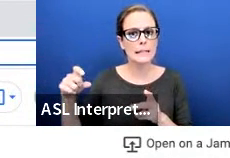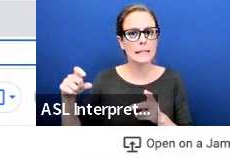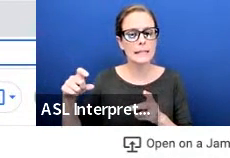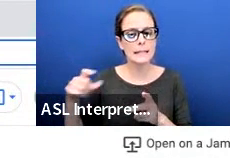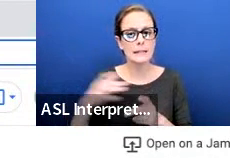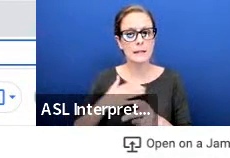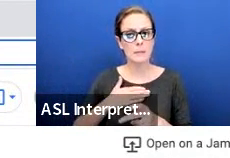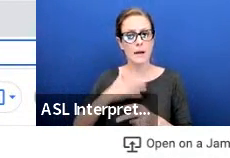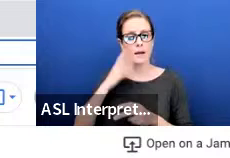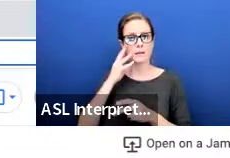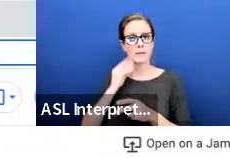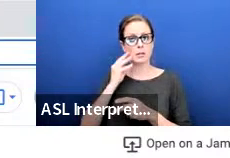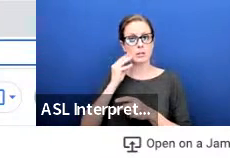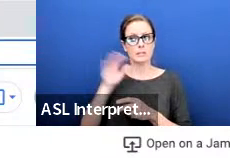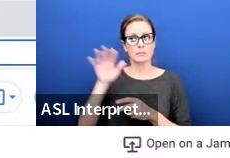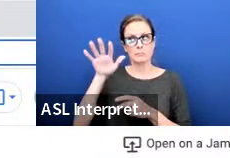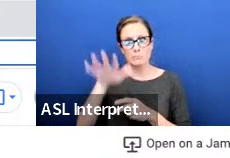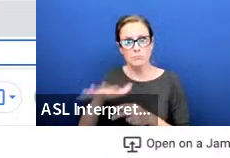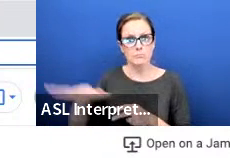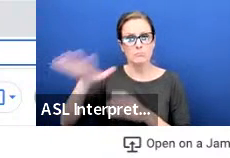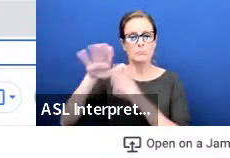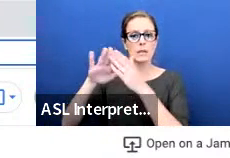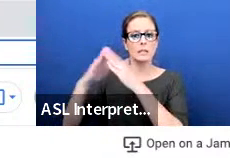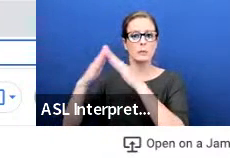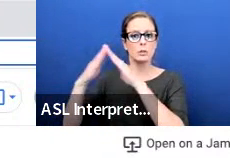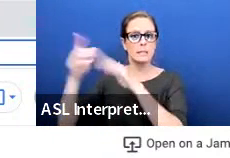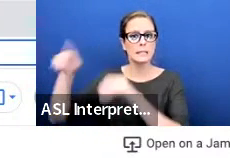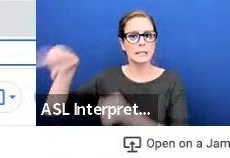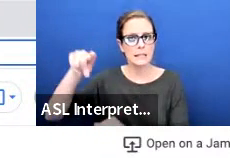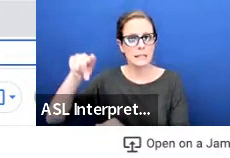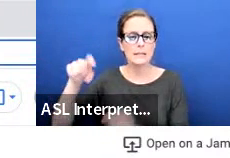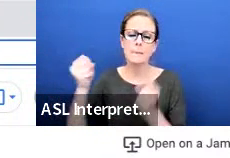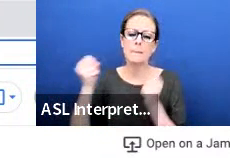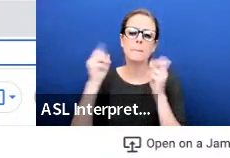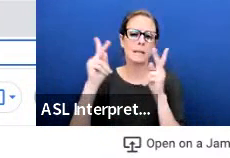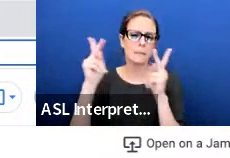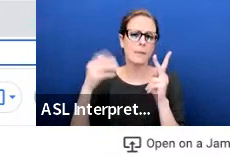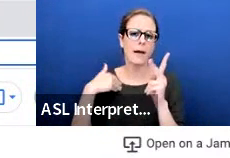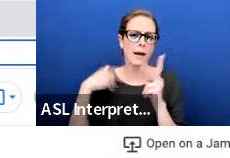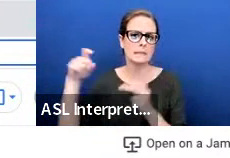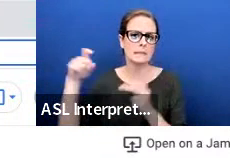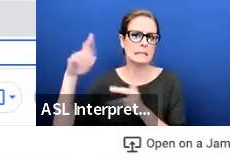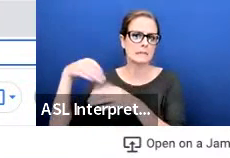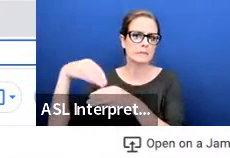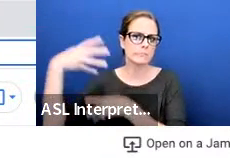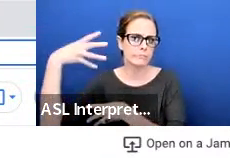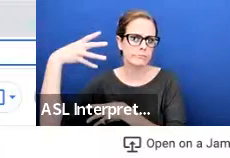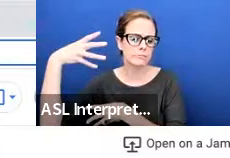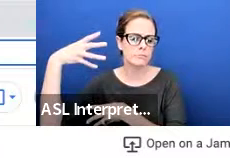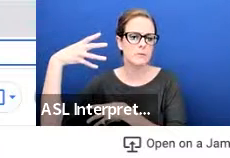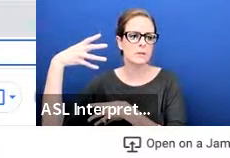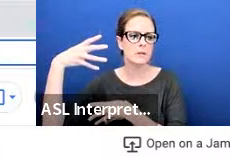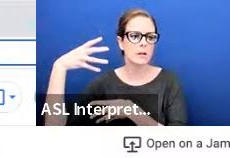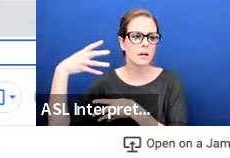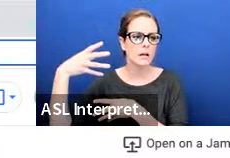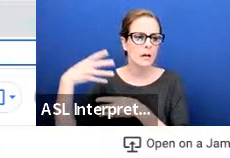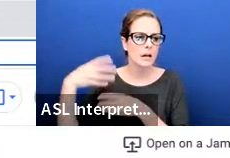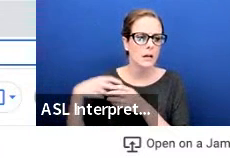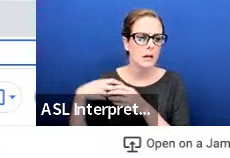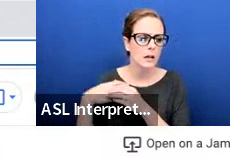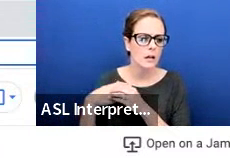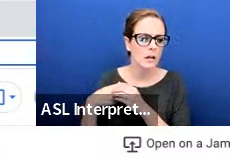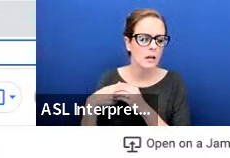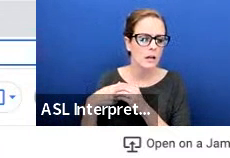in the community, yes, people has a lot of needs, but so many of the resources that we could link them